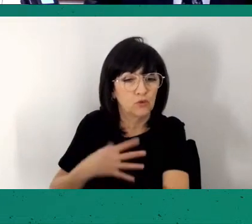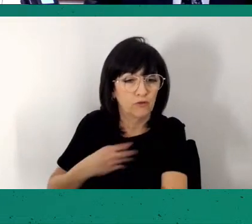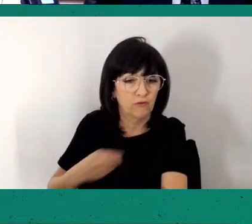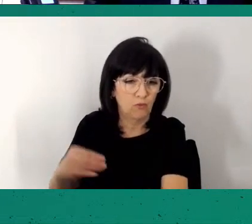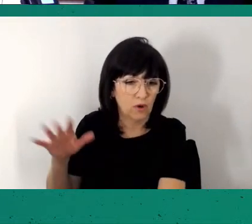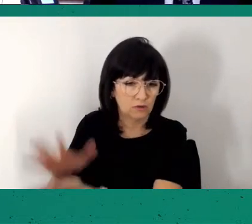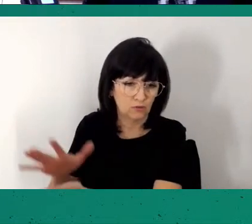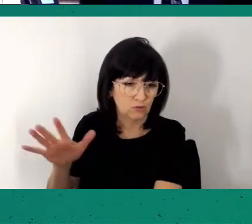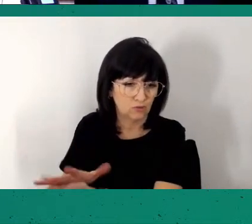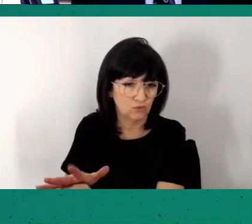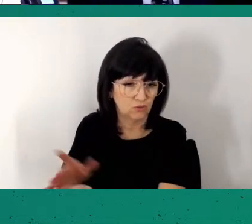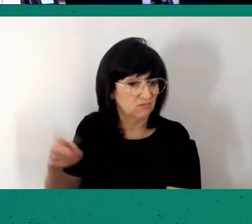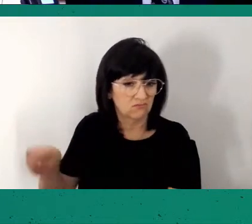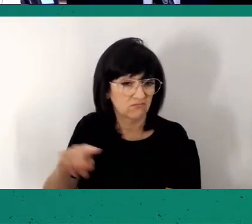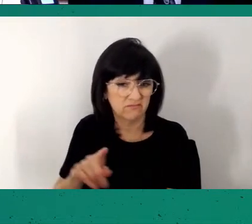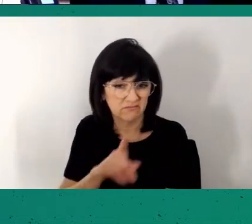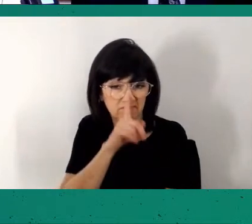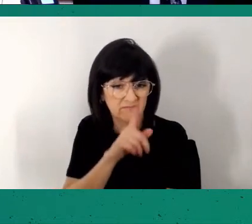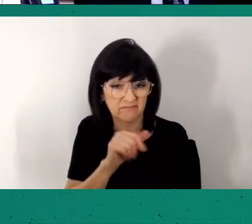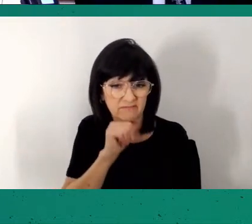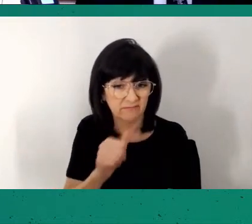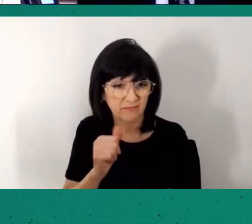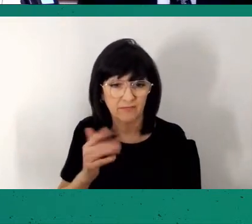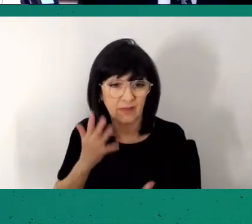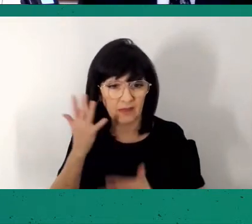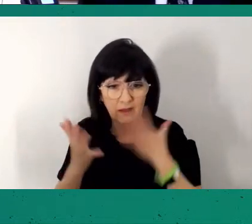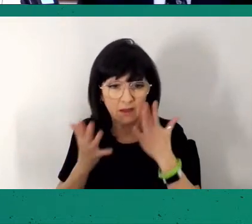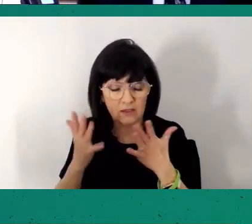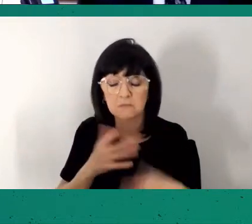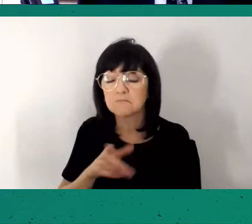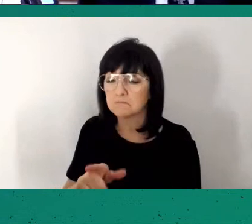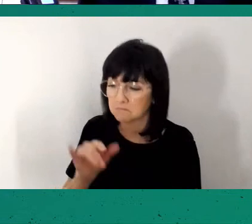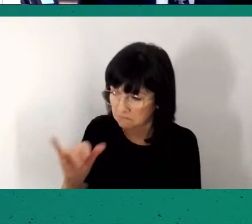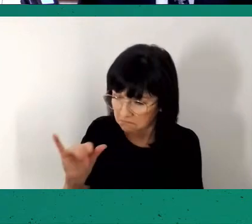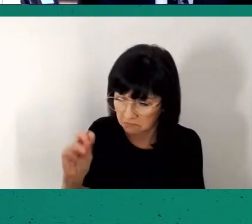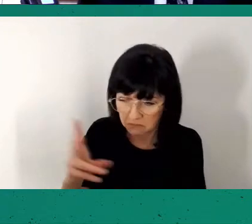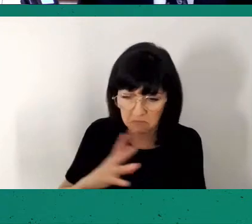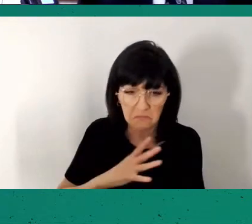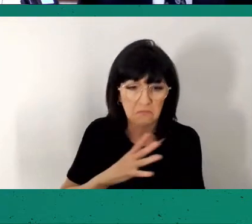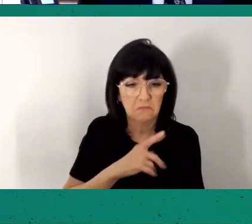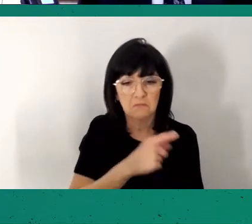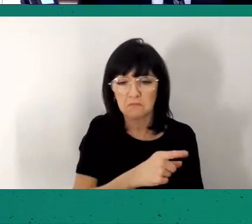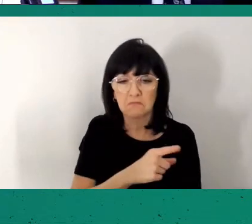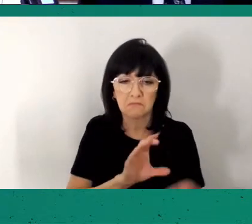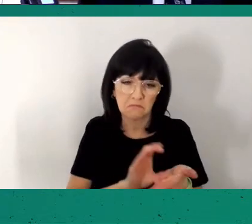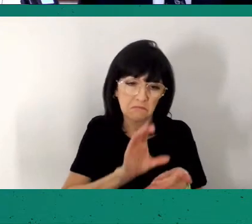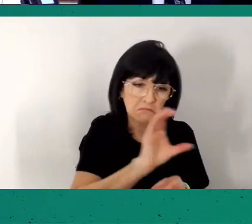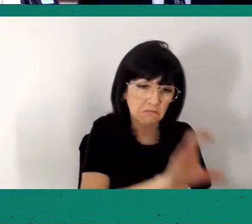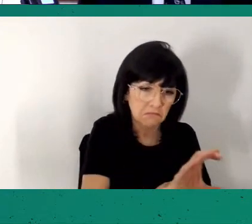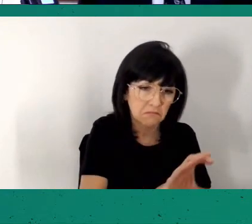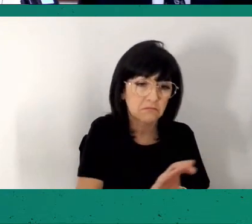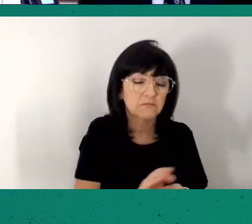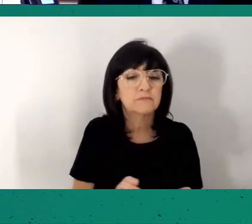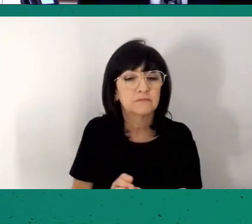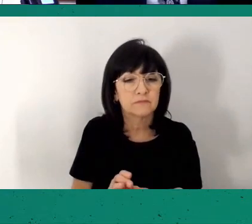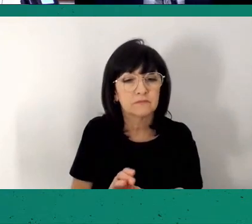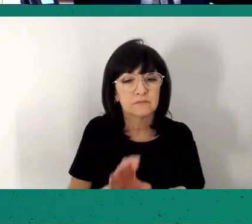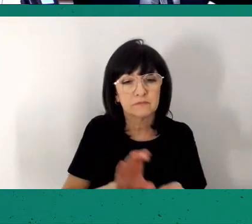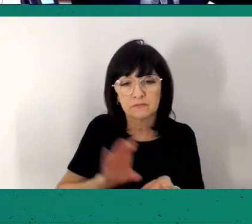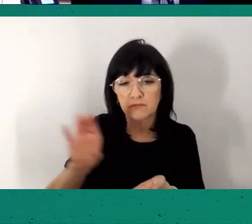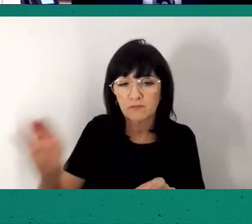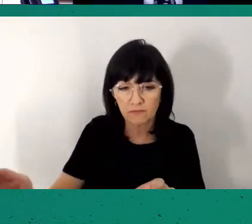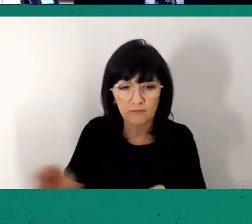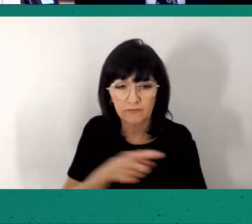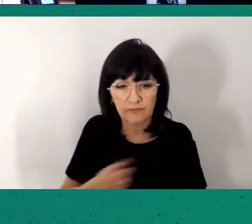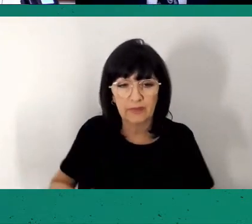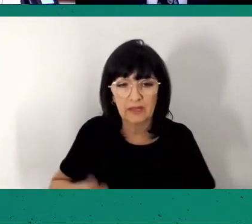embarrass them. Therefore, he funded the construction of new schools for white Delawareans, spending a total of